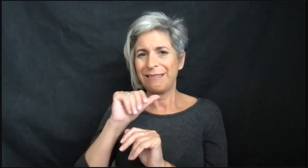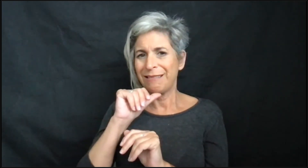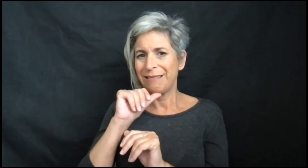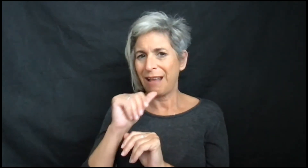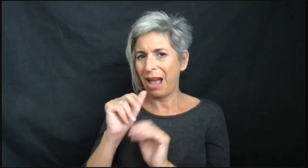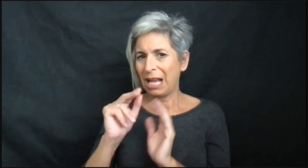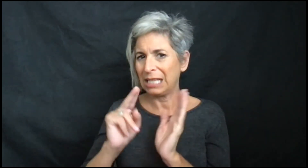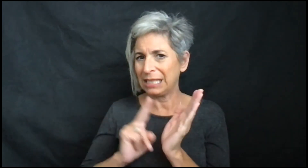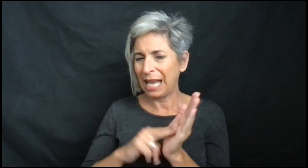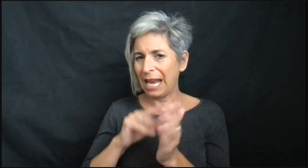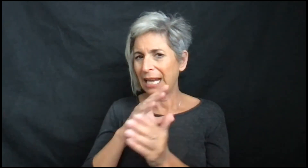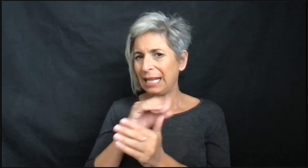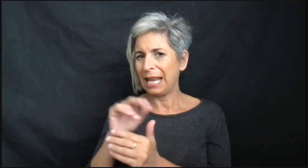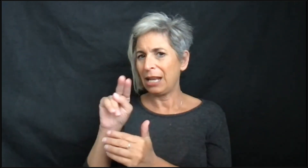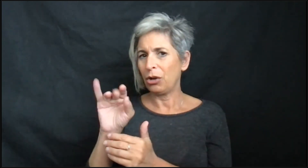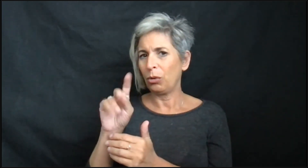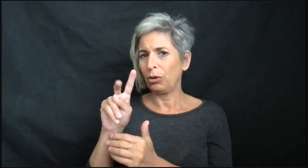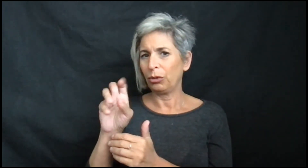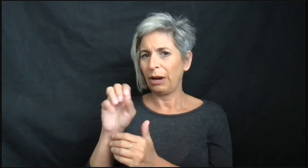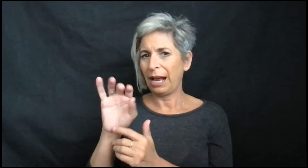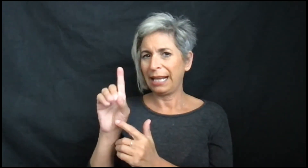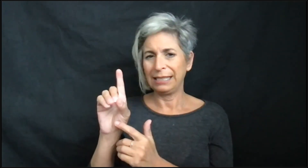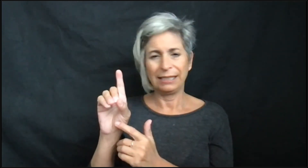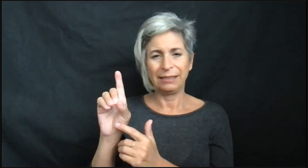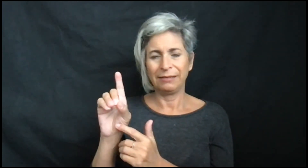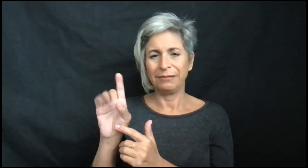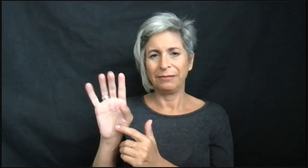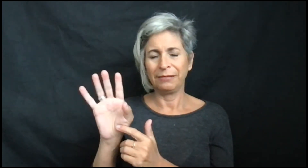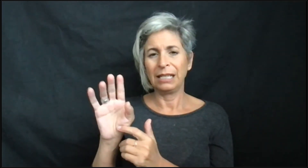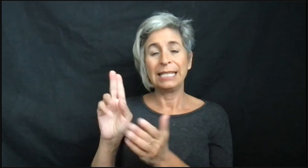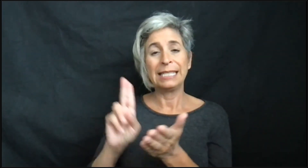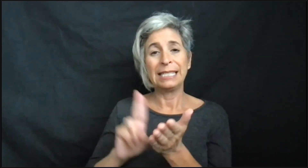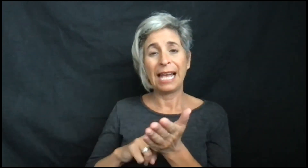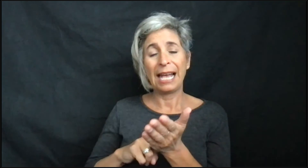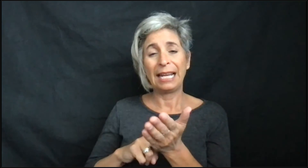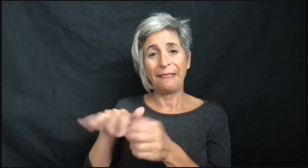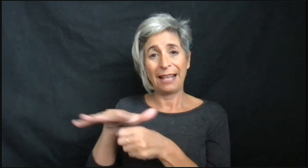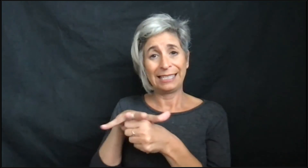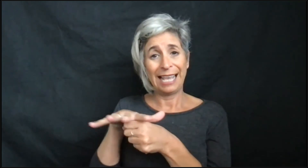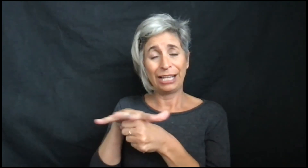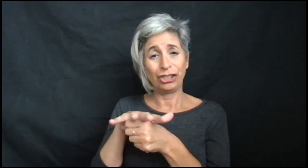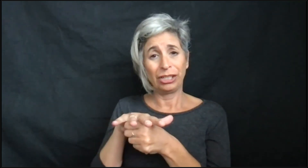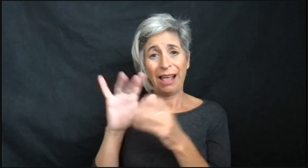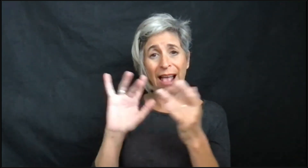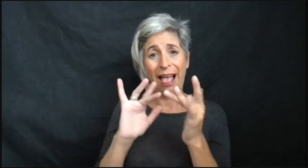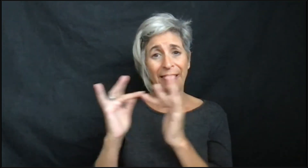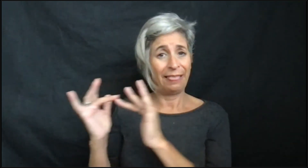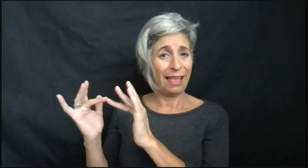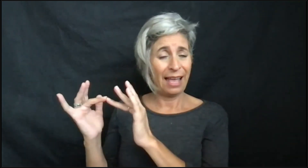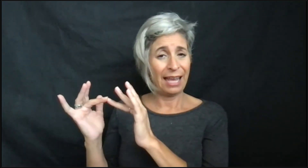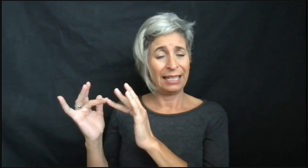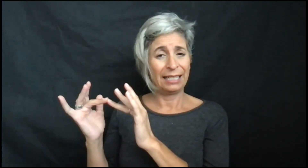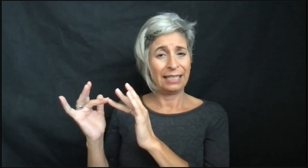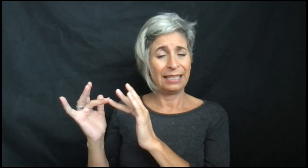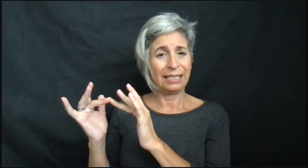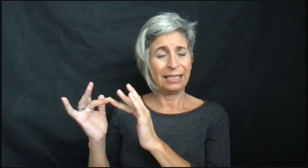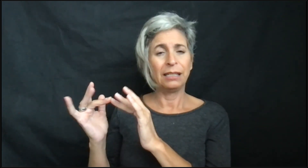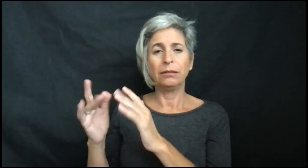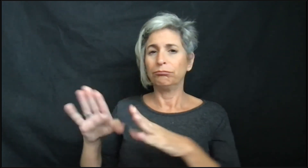and notarized any longer. By signing that section online, it's in compliance